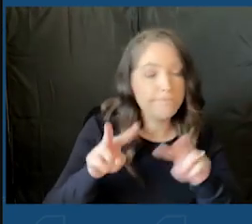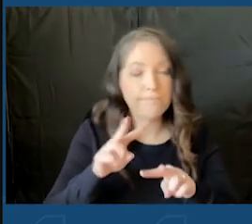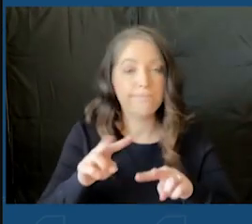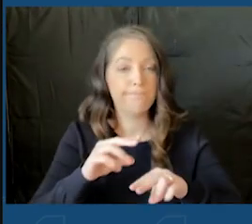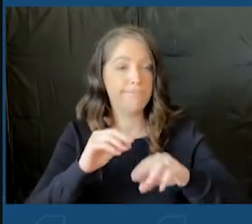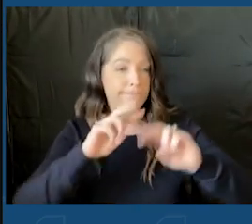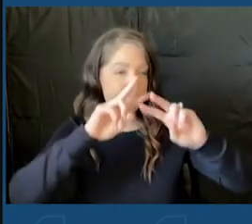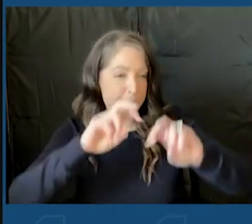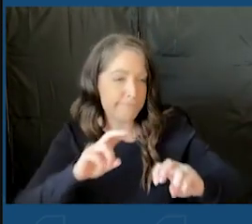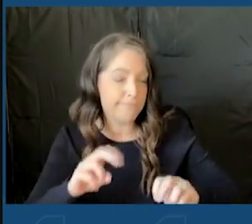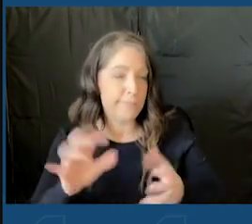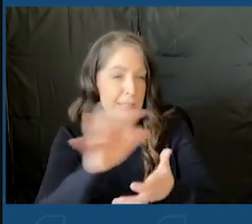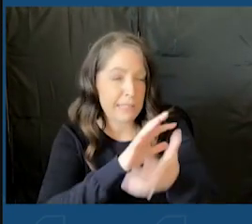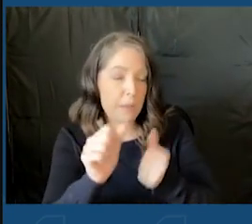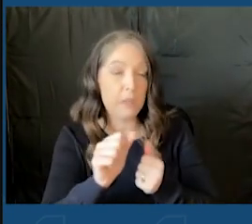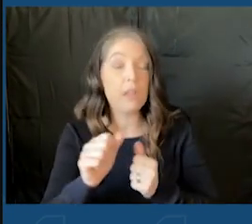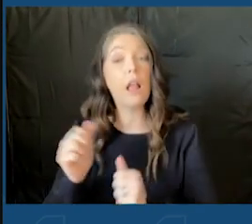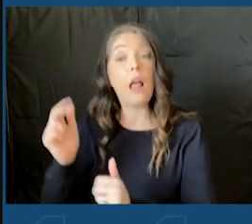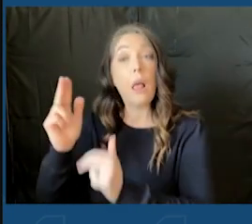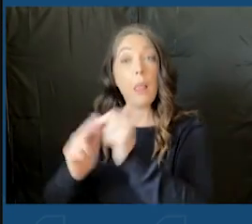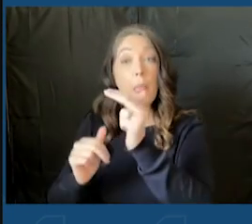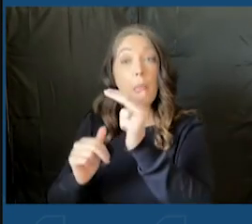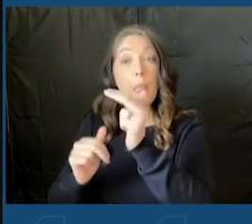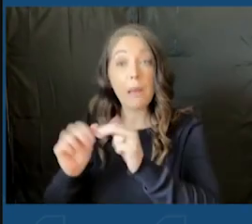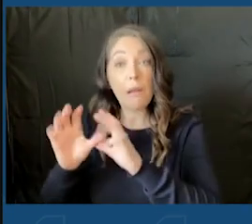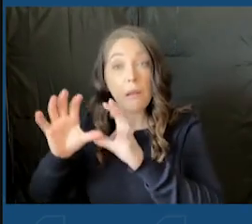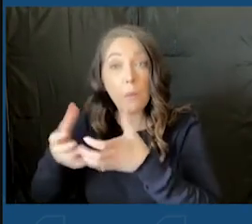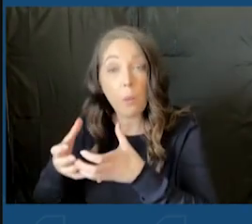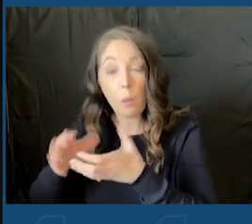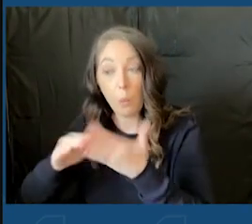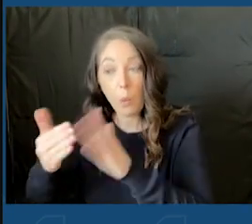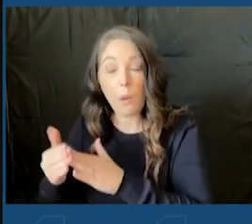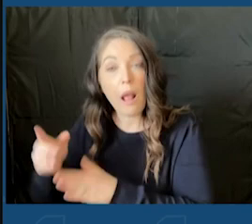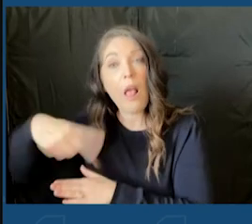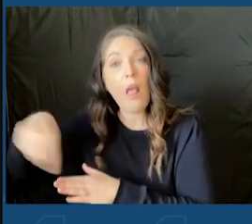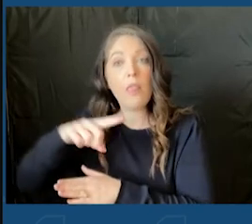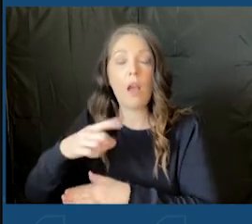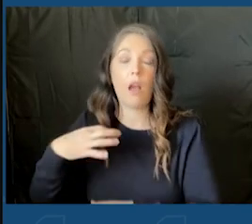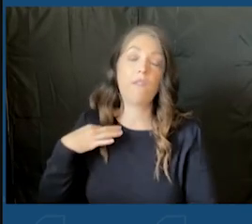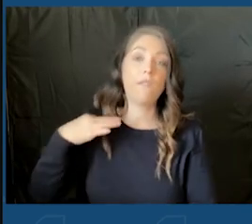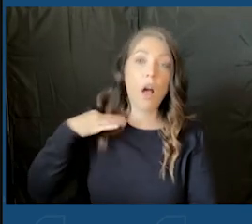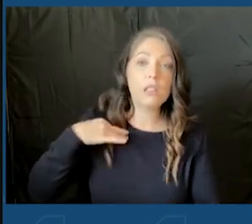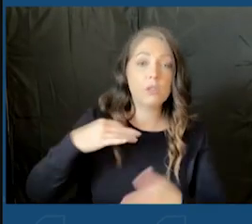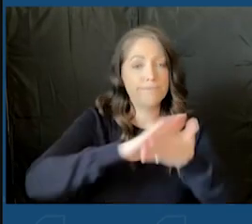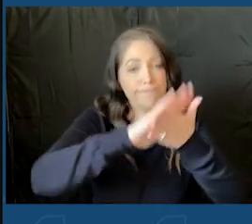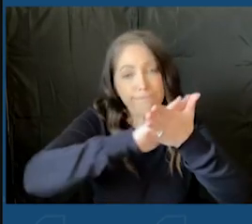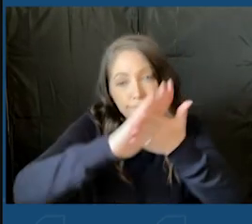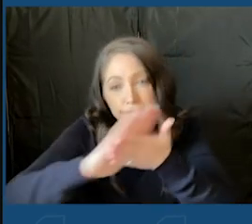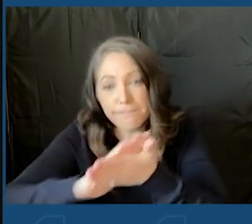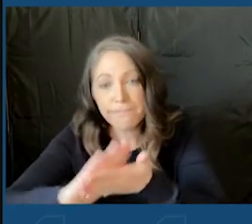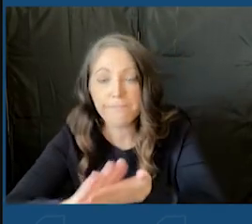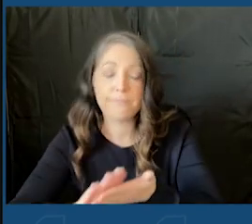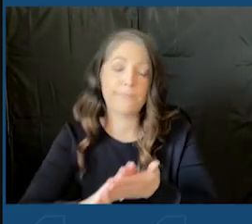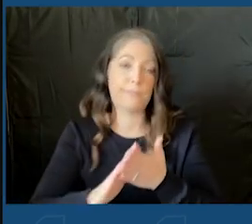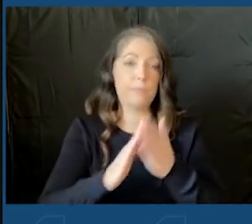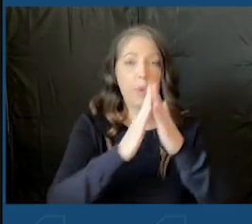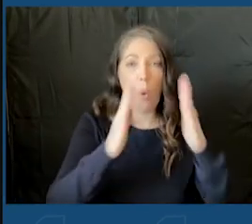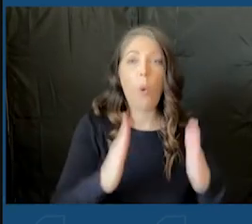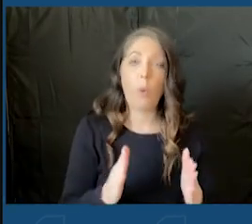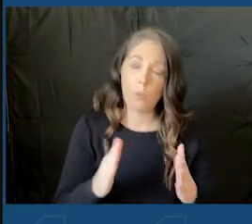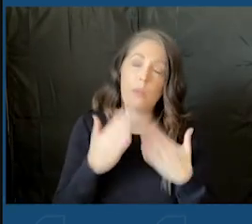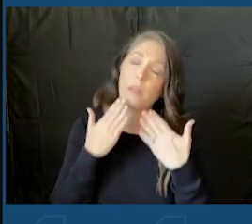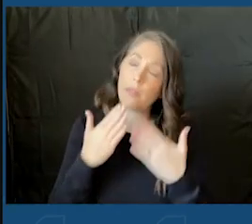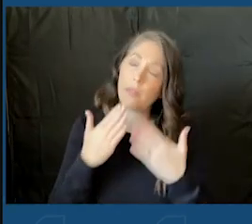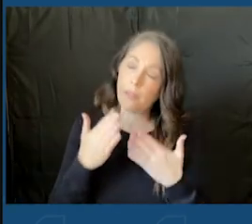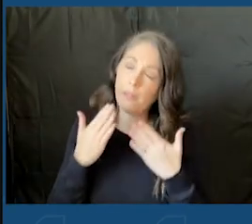who volunteered to clear my neighbors' homes. And for that, I'm ever grateful. Clearly, we're the